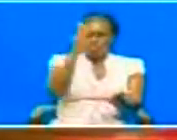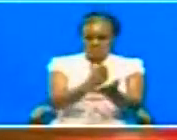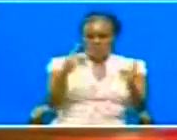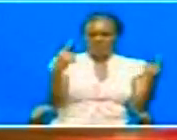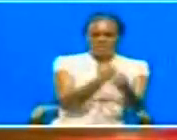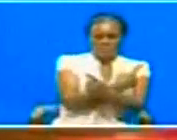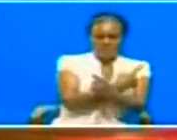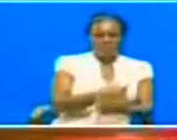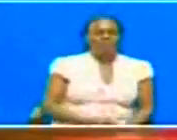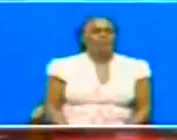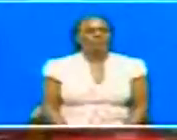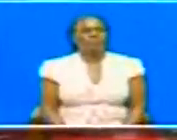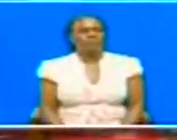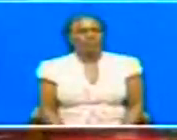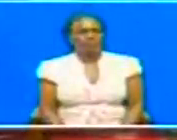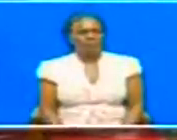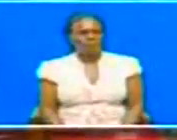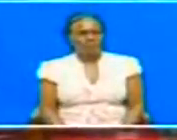there.